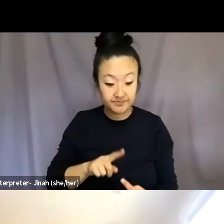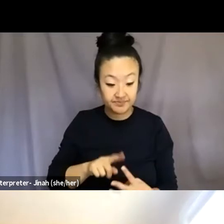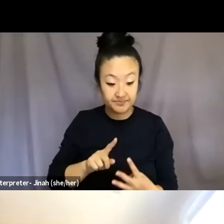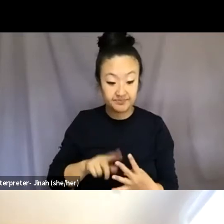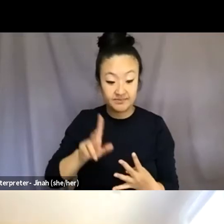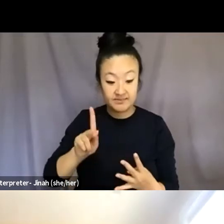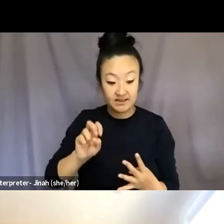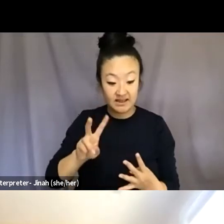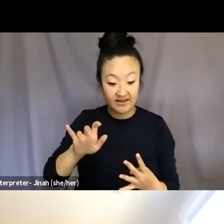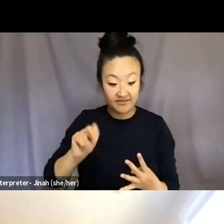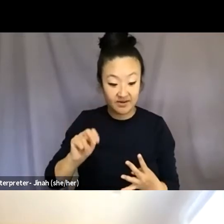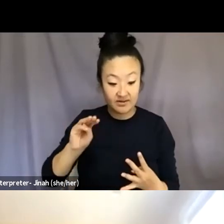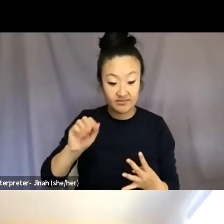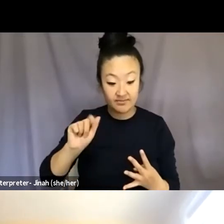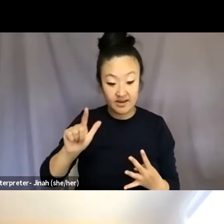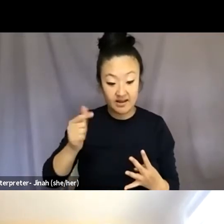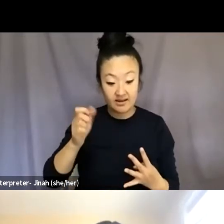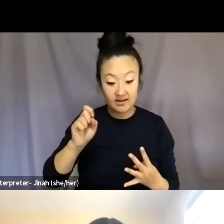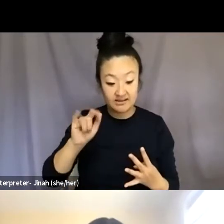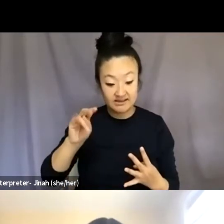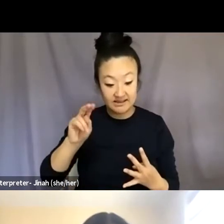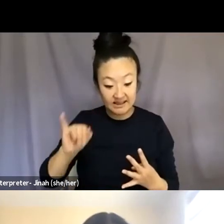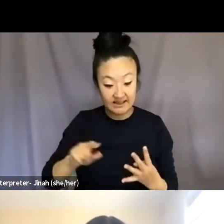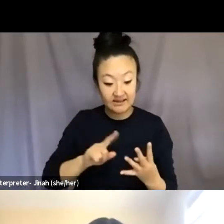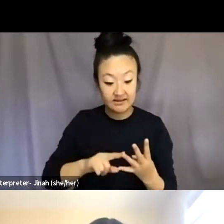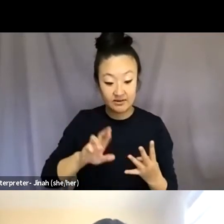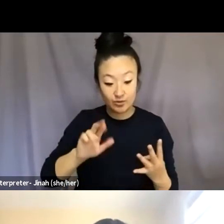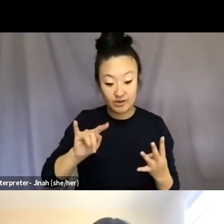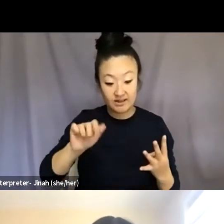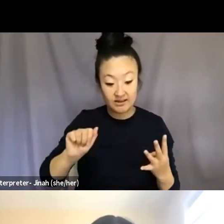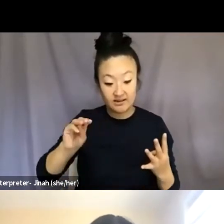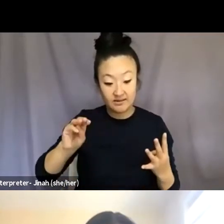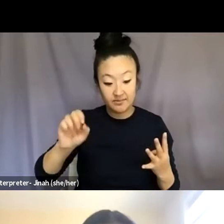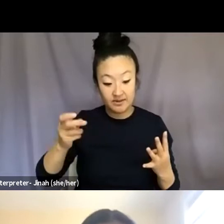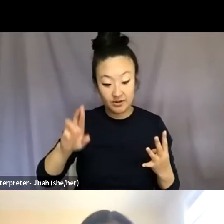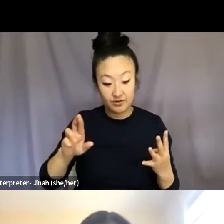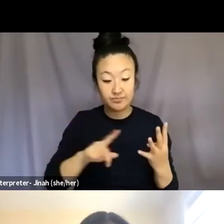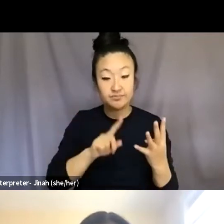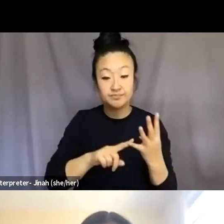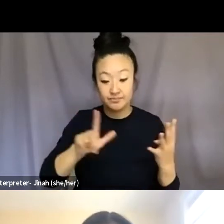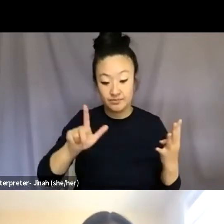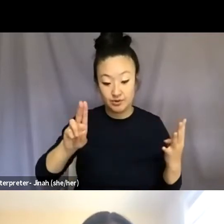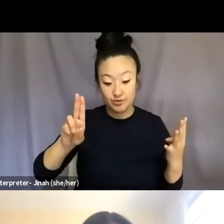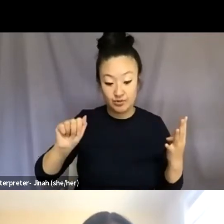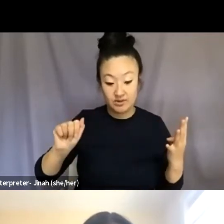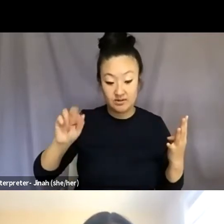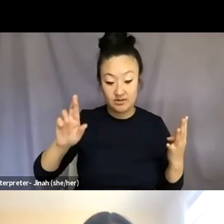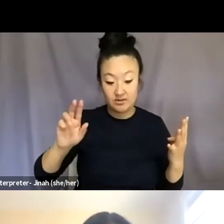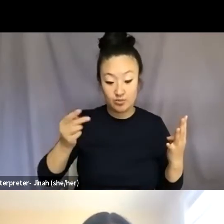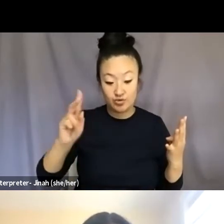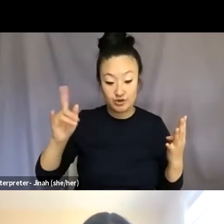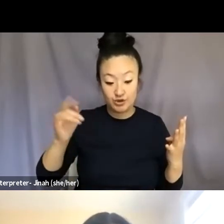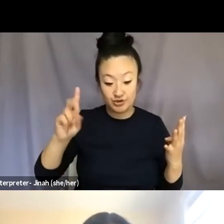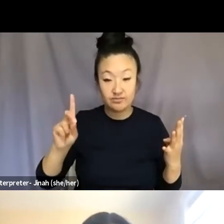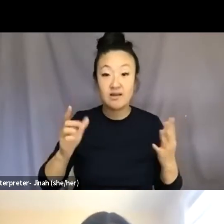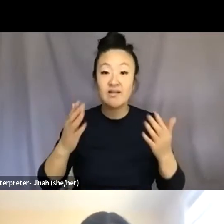Theater, Rita Meher, the Executive Director of Tasvir, and Lua Pritchard, Executive Director of Asia Pacific Cultural Center. Thank